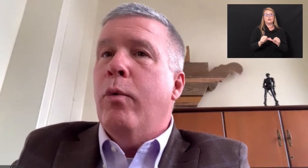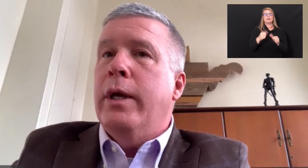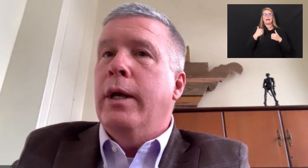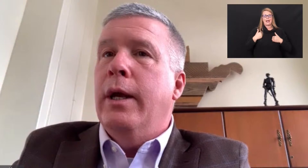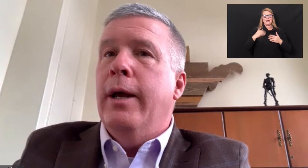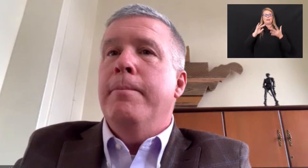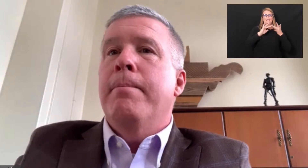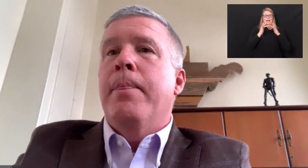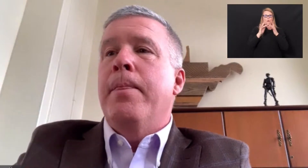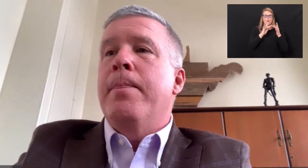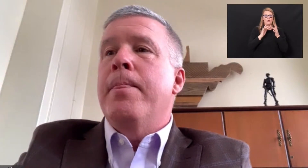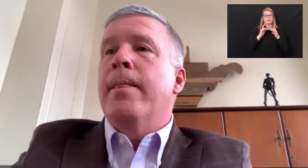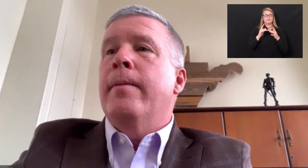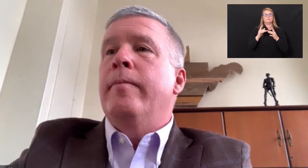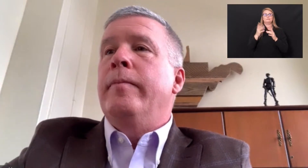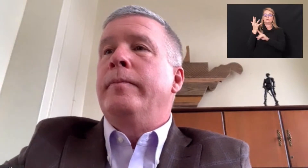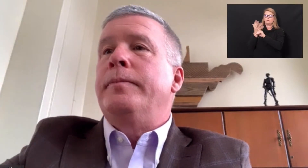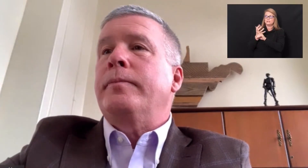all that we can get.